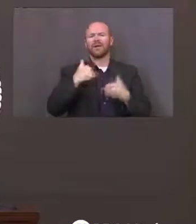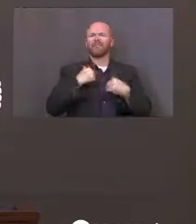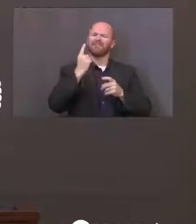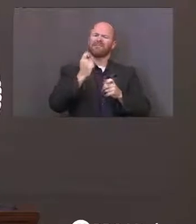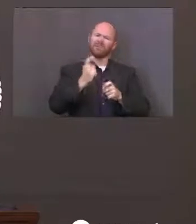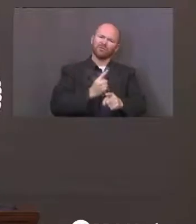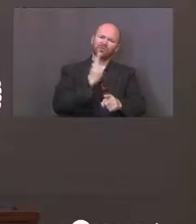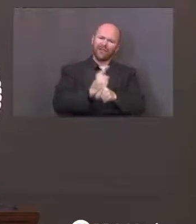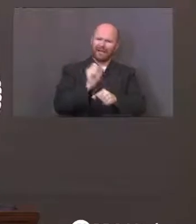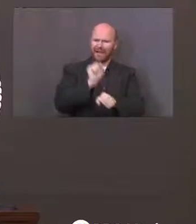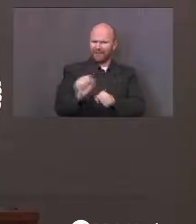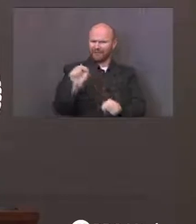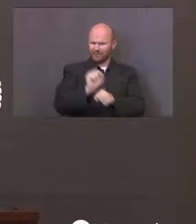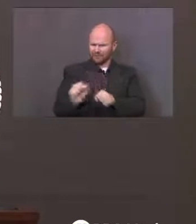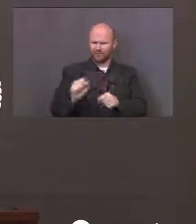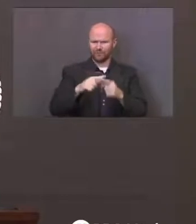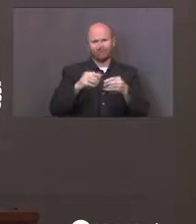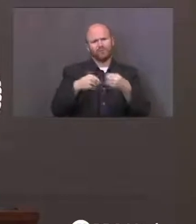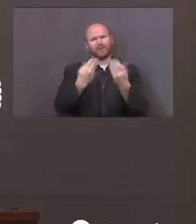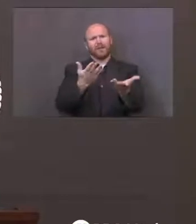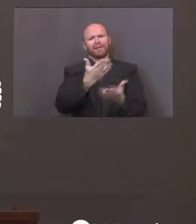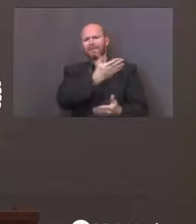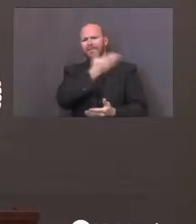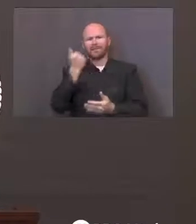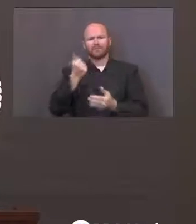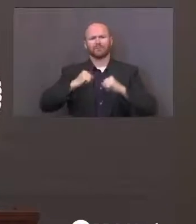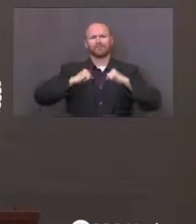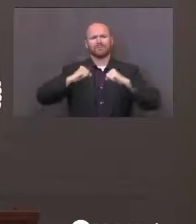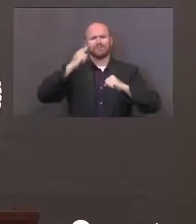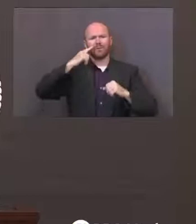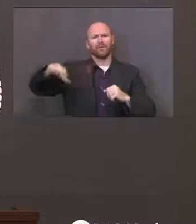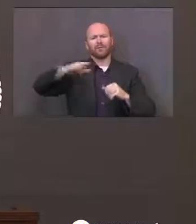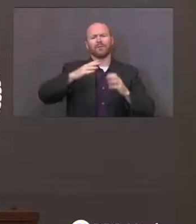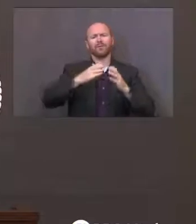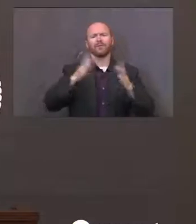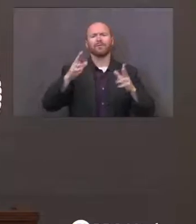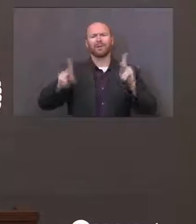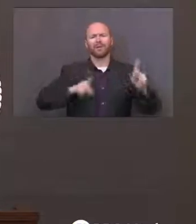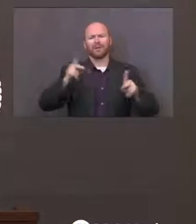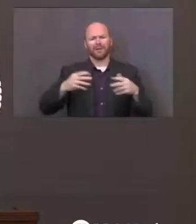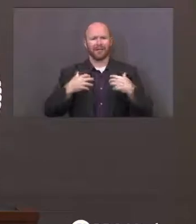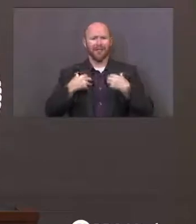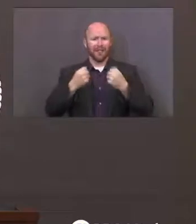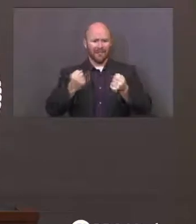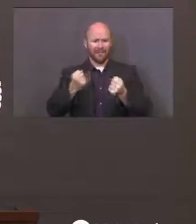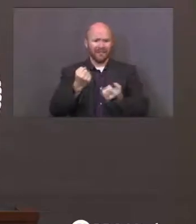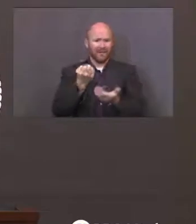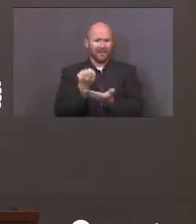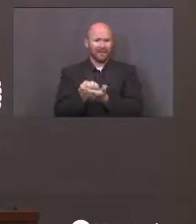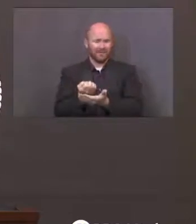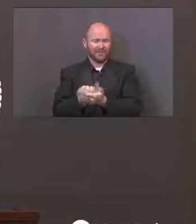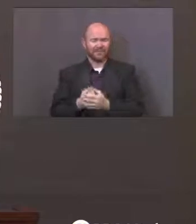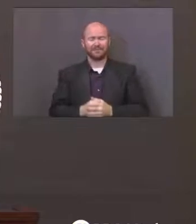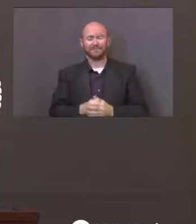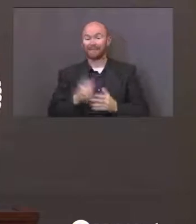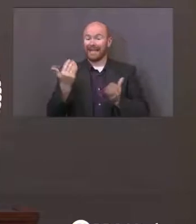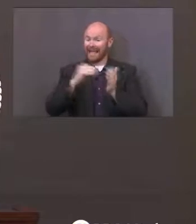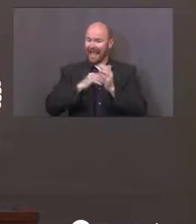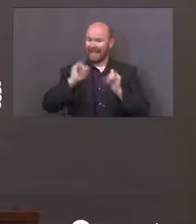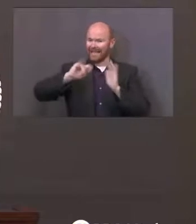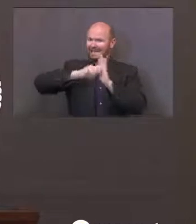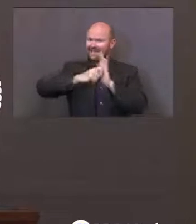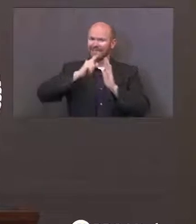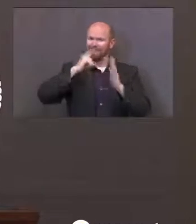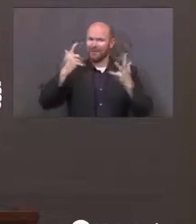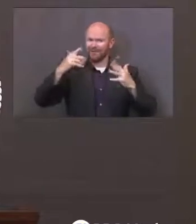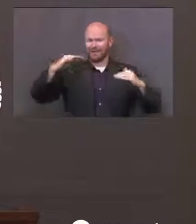to provide the best protection for public health and economy. And the key operational policy word there is balance. We've done a